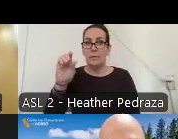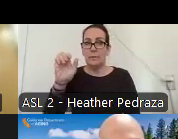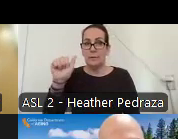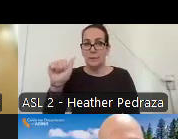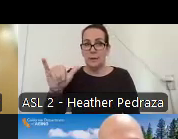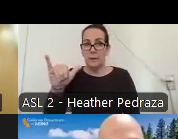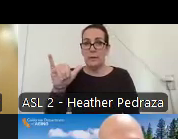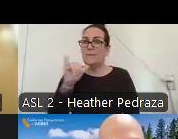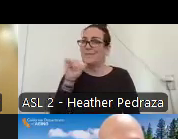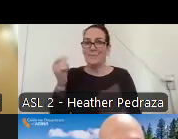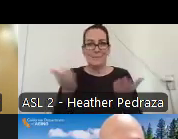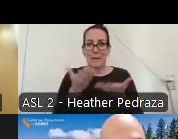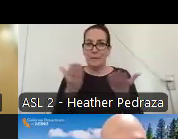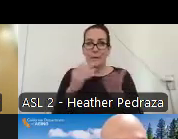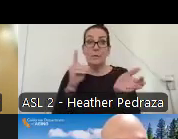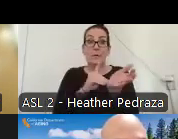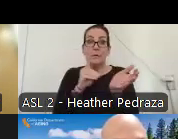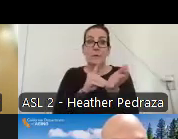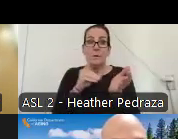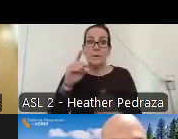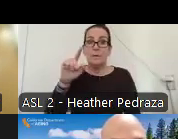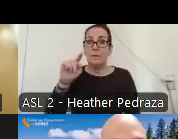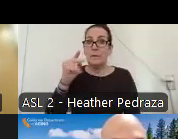She's not here. Dr. Thompson.